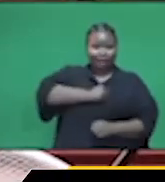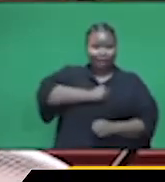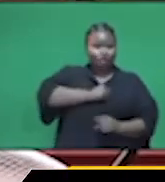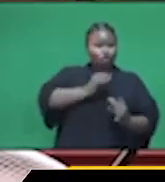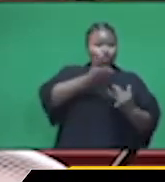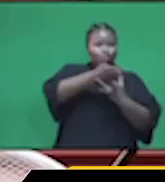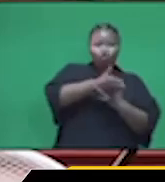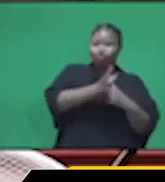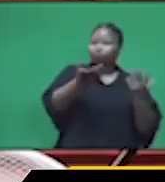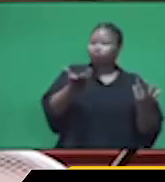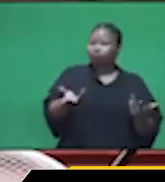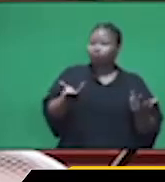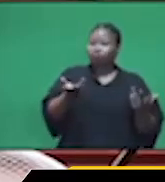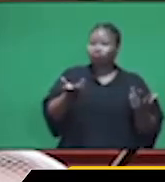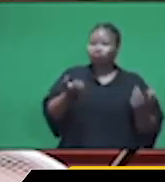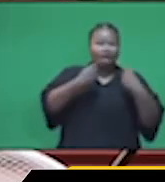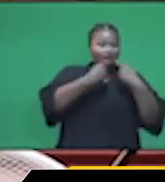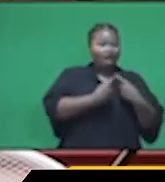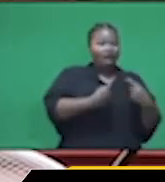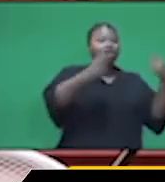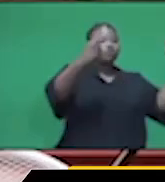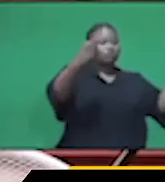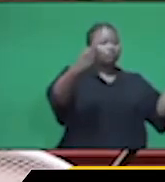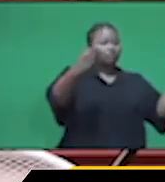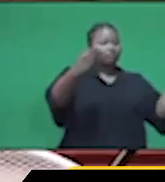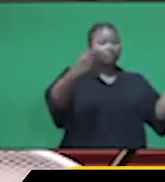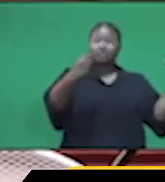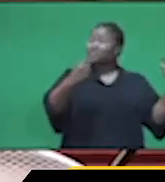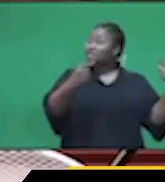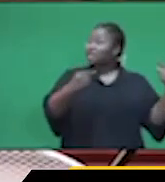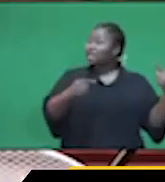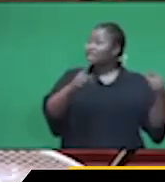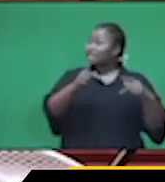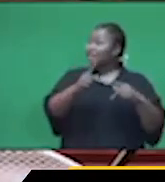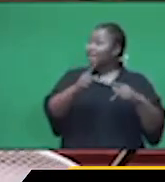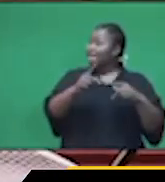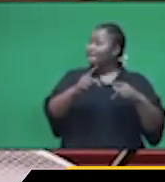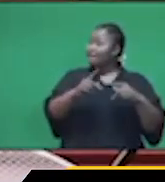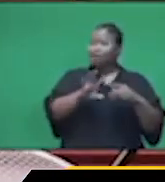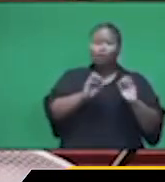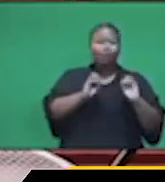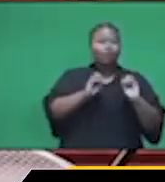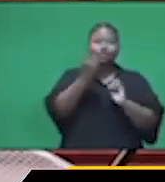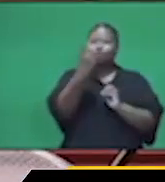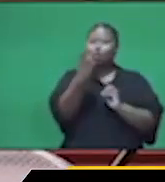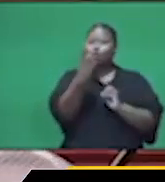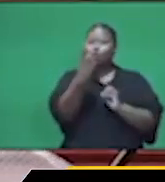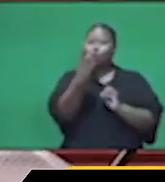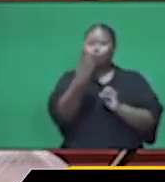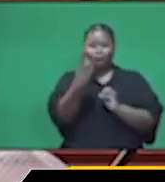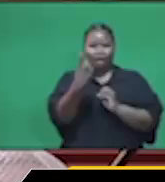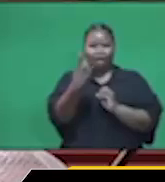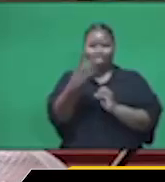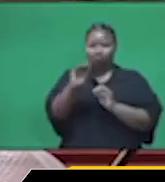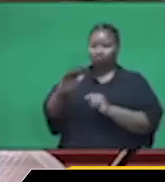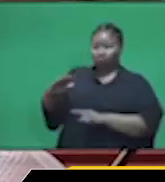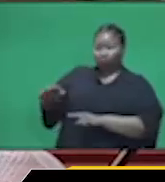your pronouncement and deeds that there is only one